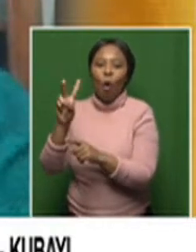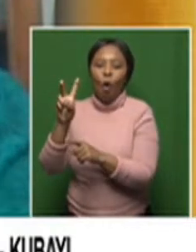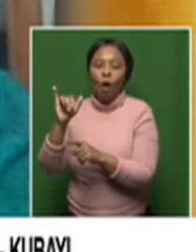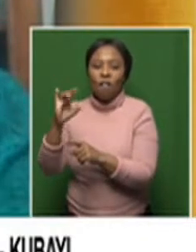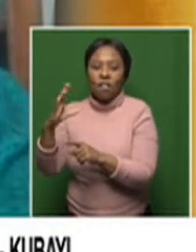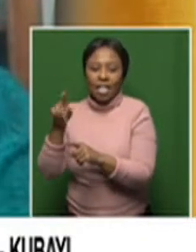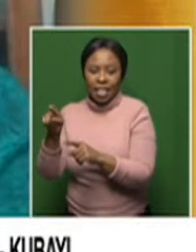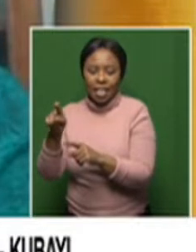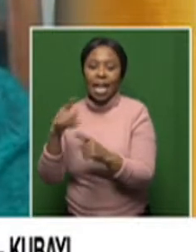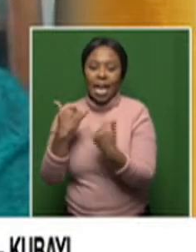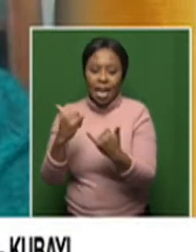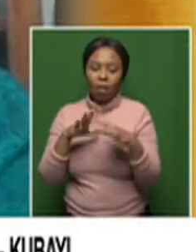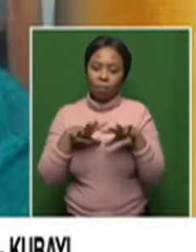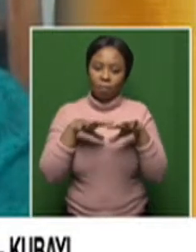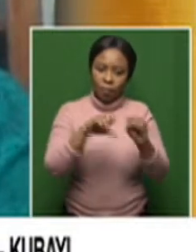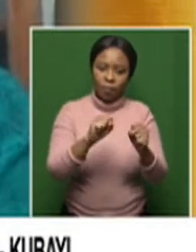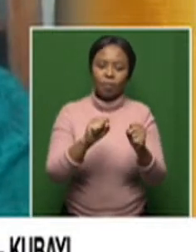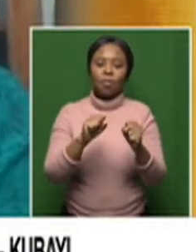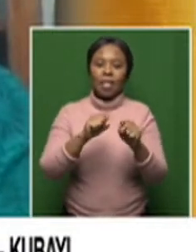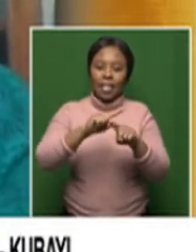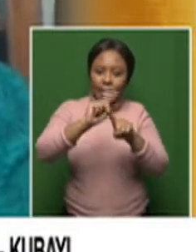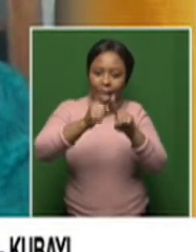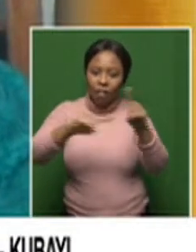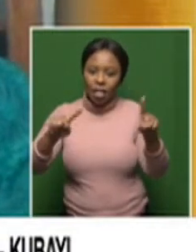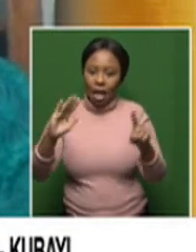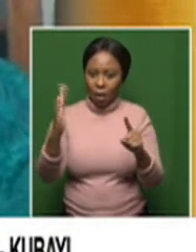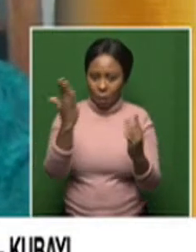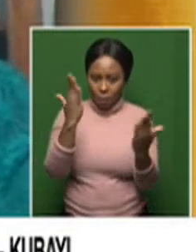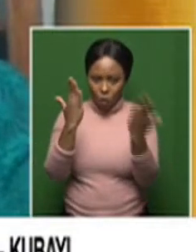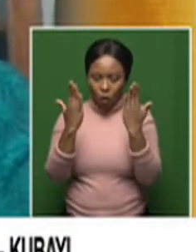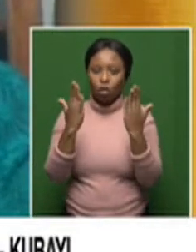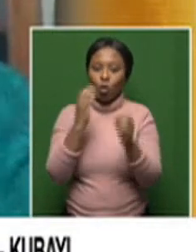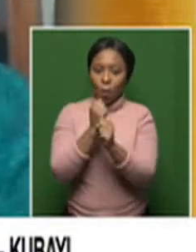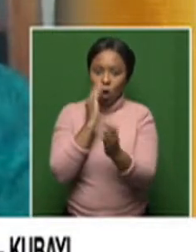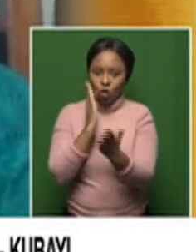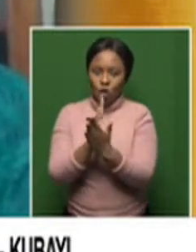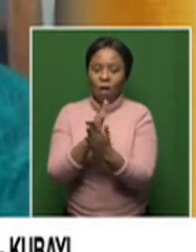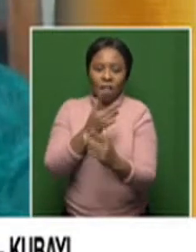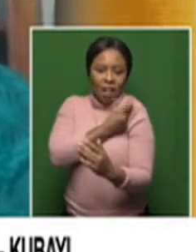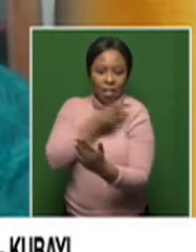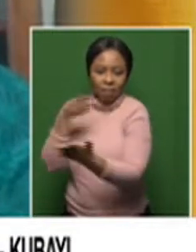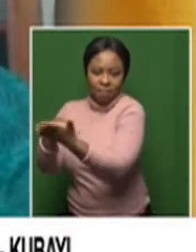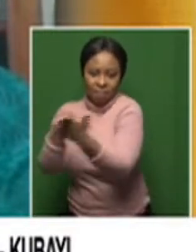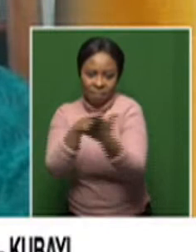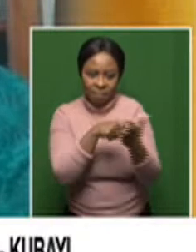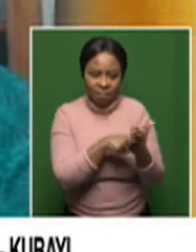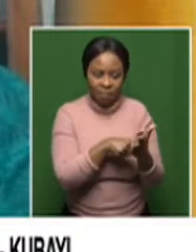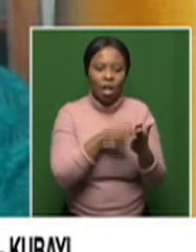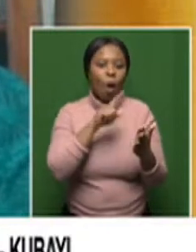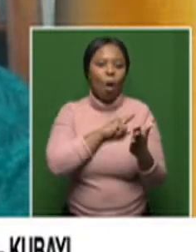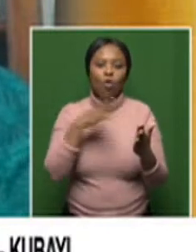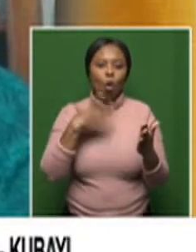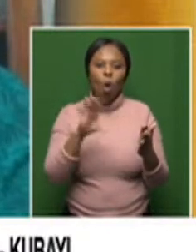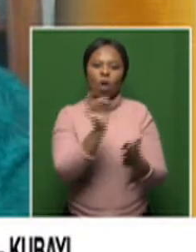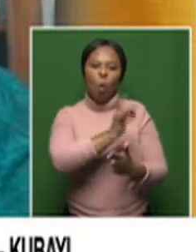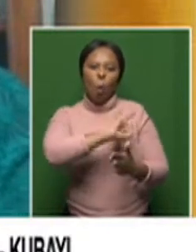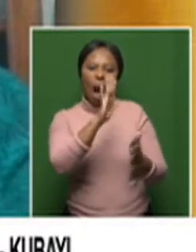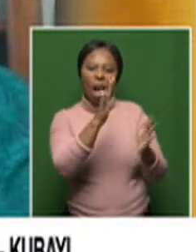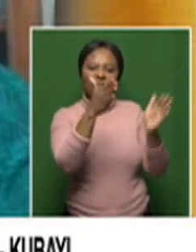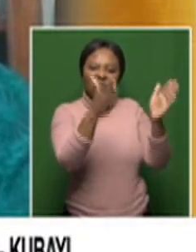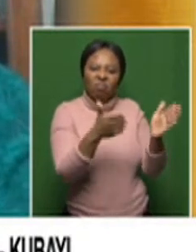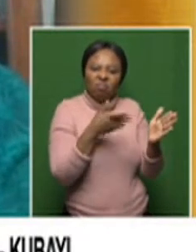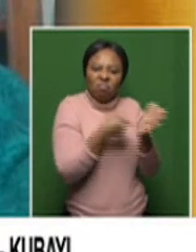a diversified approach to procuring vaccine so that we do not put our eggs in one basket, as we have